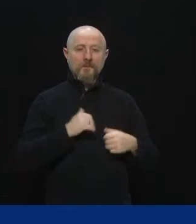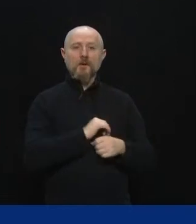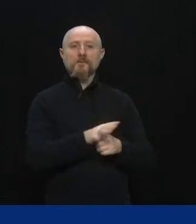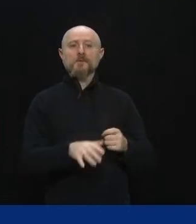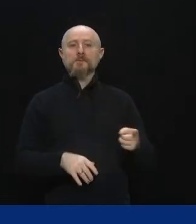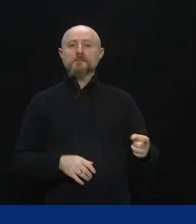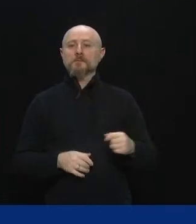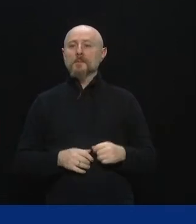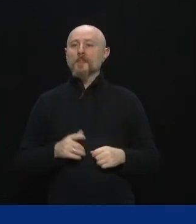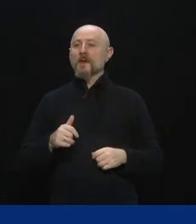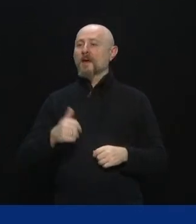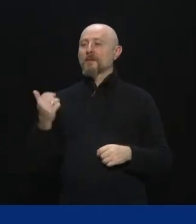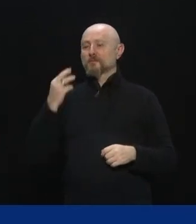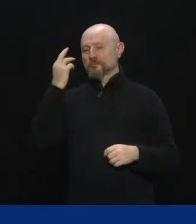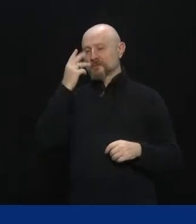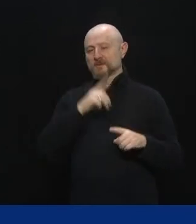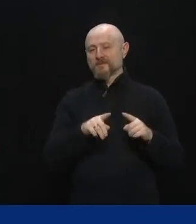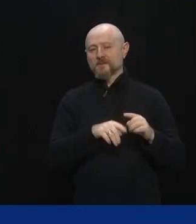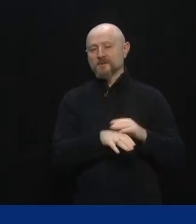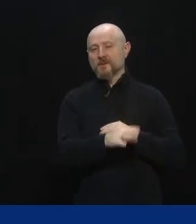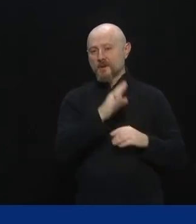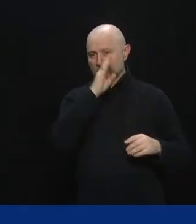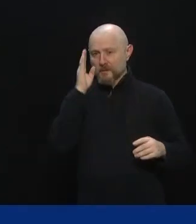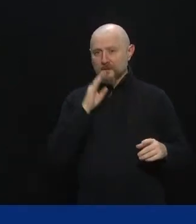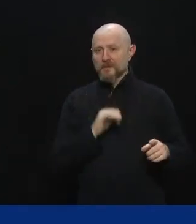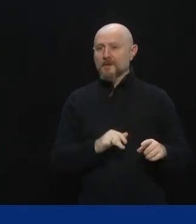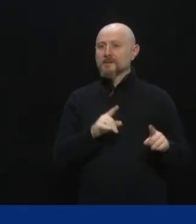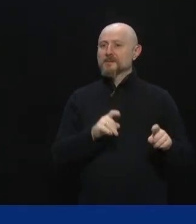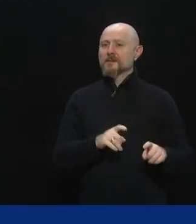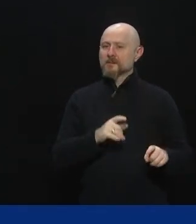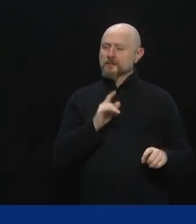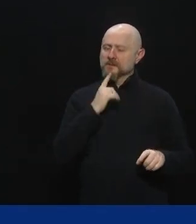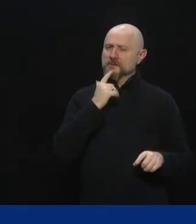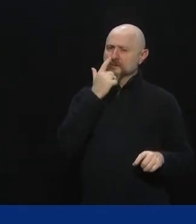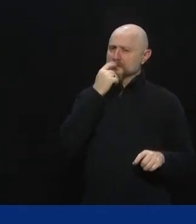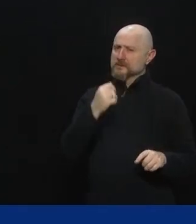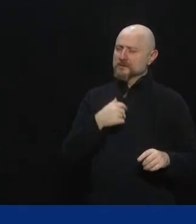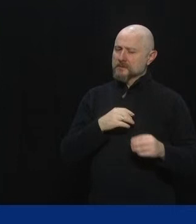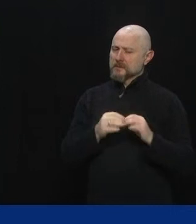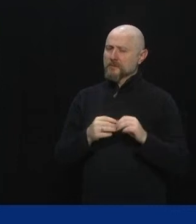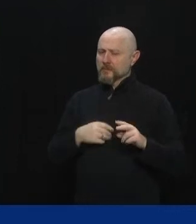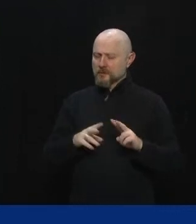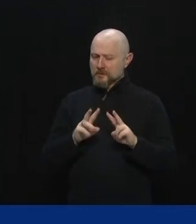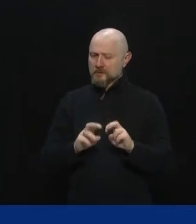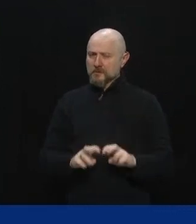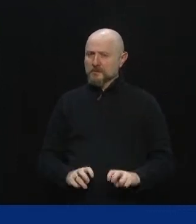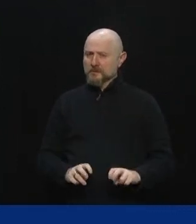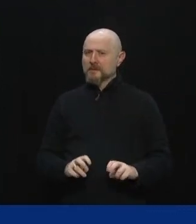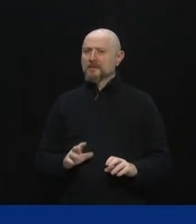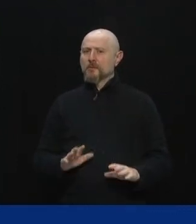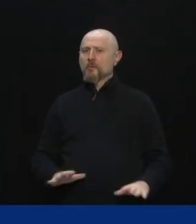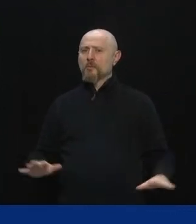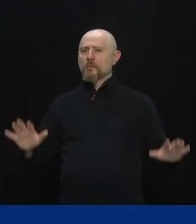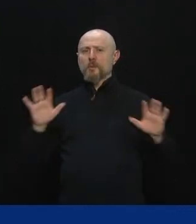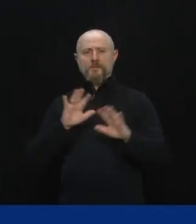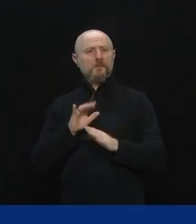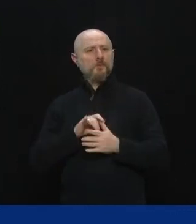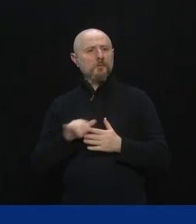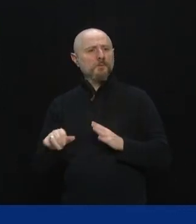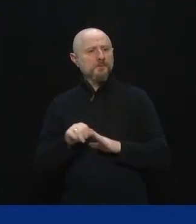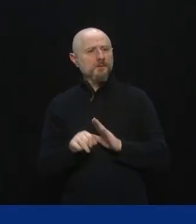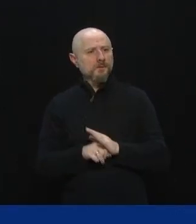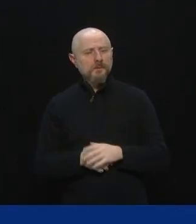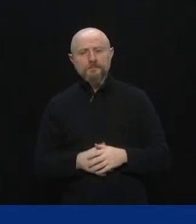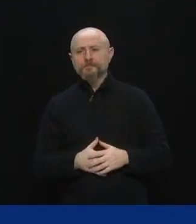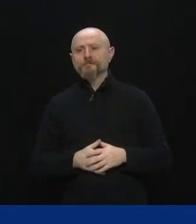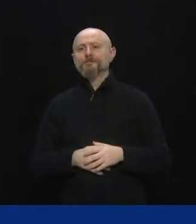for another reason and test positive. So that's a very interesting snapshot of what's going on across the state, and even central New York.